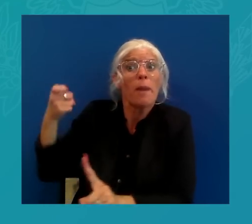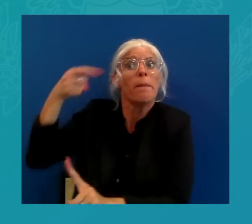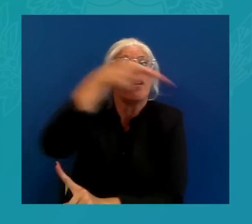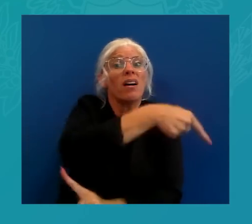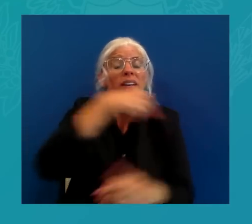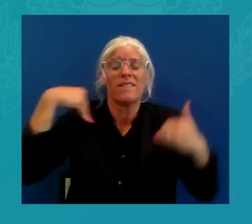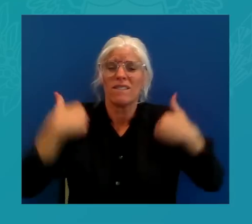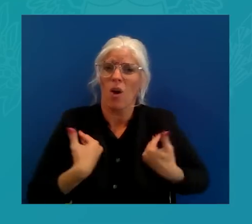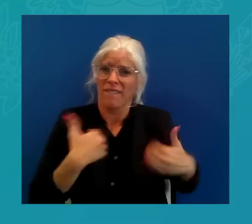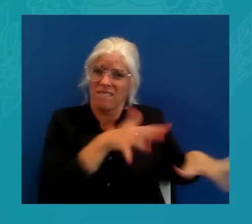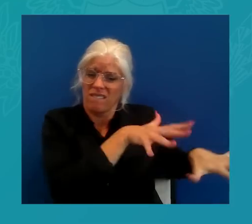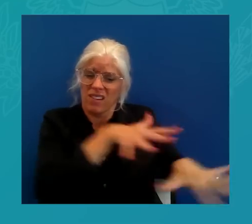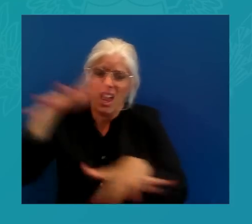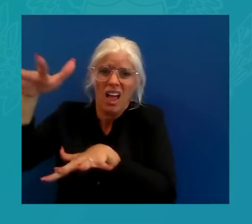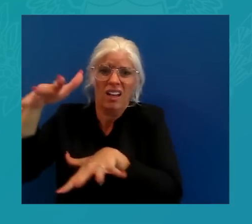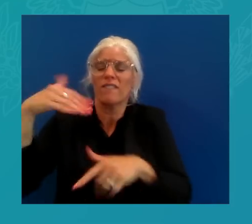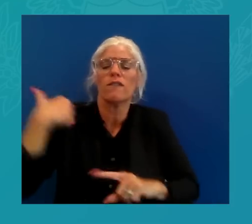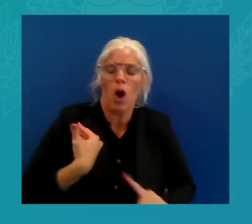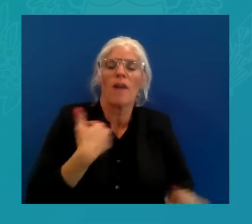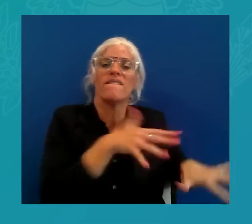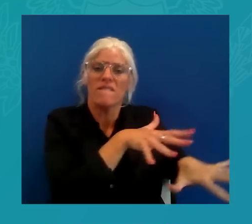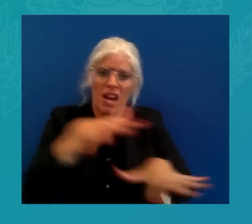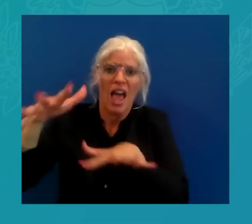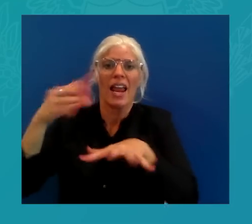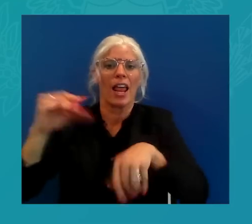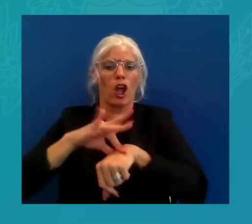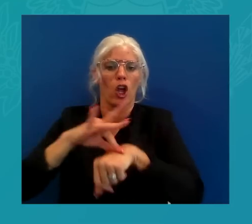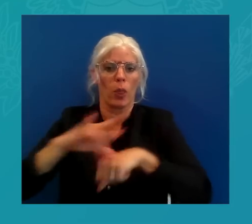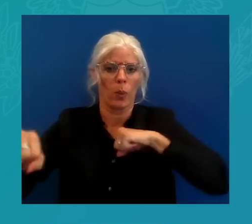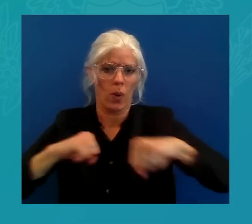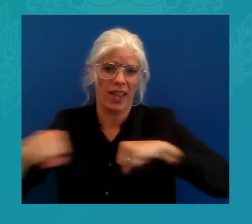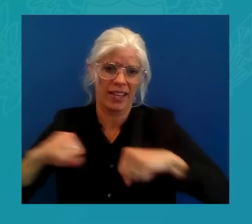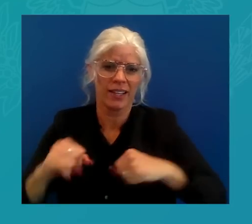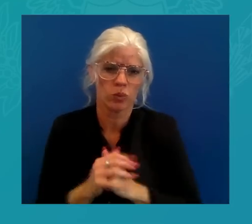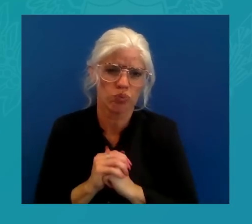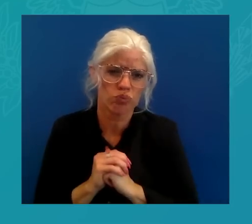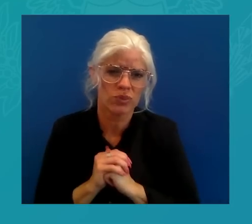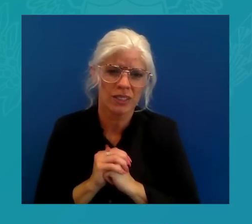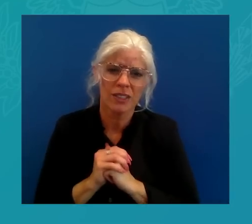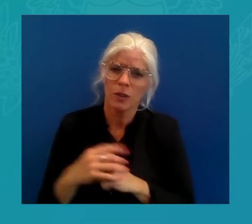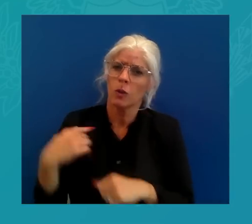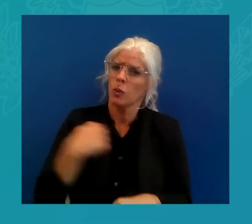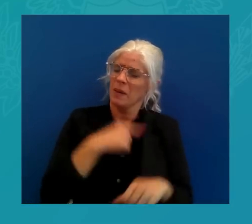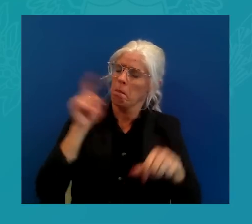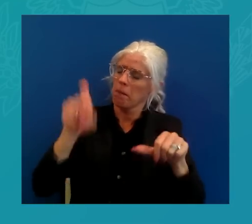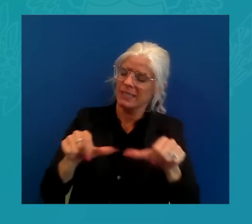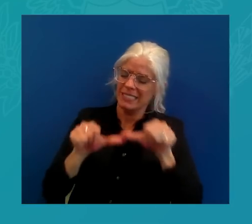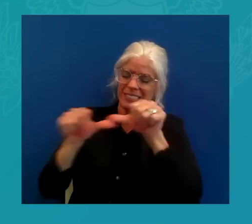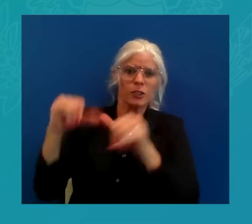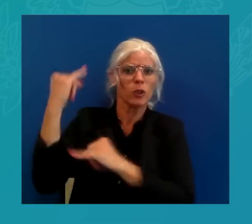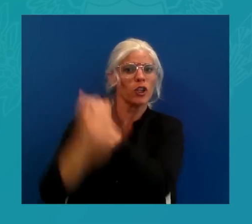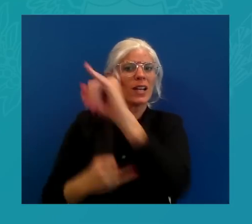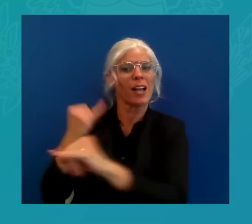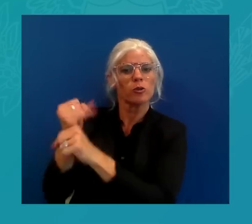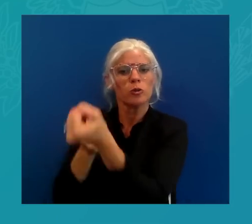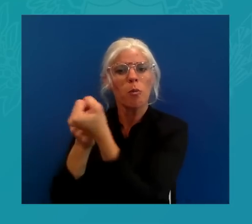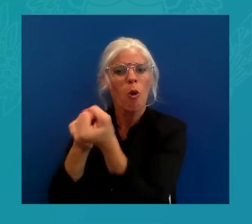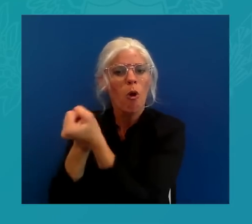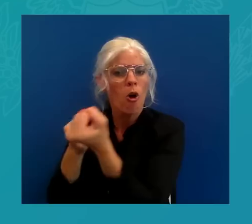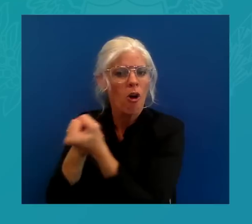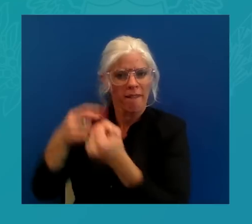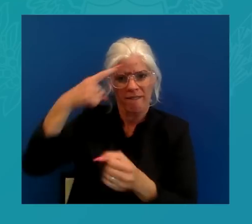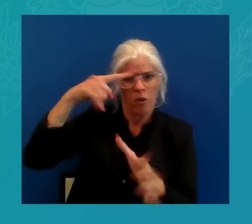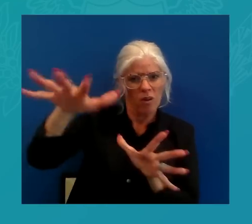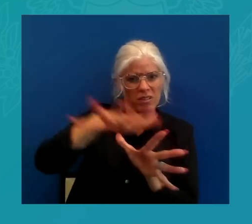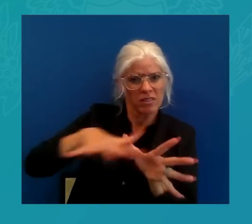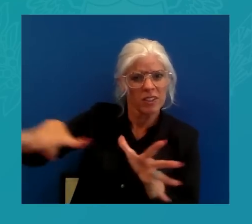earthquake. The international community must continue to support the Haitian people in light of the